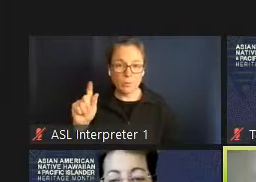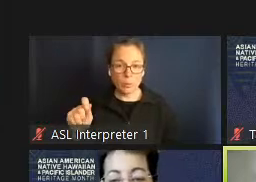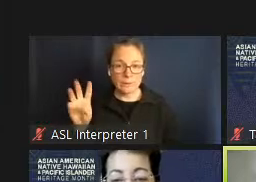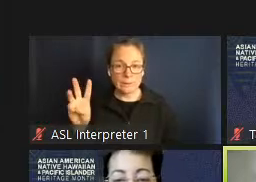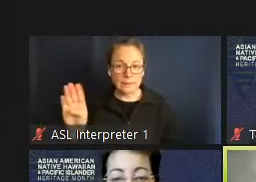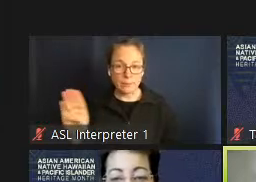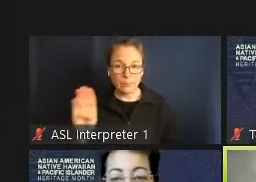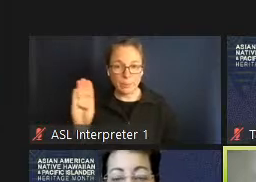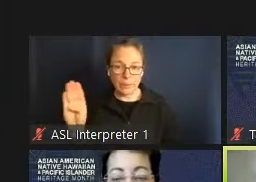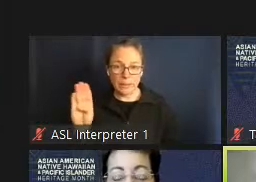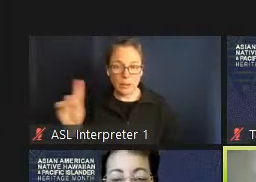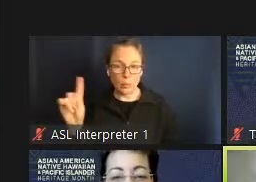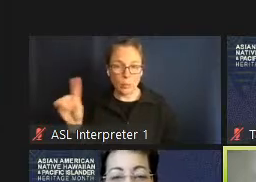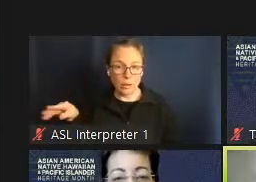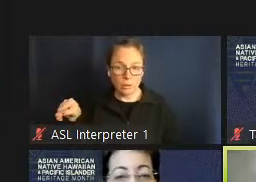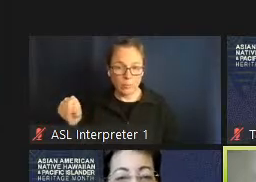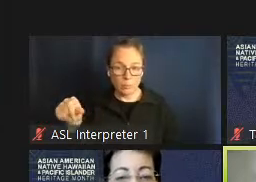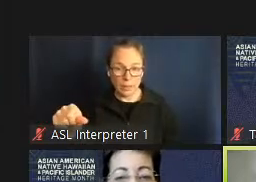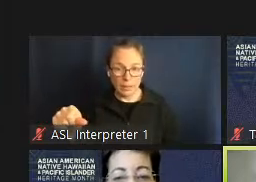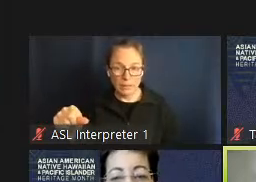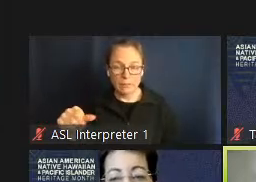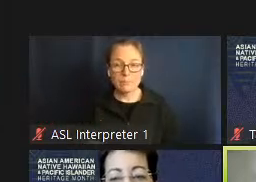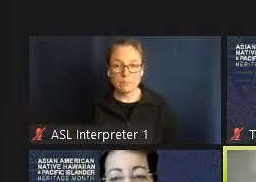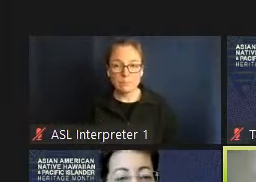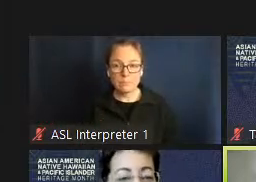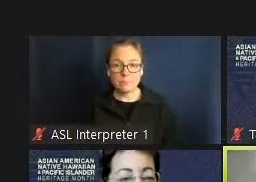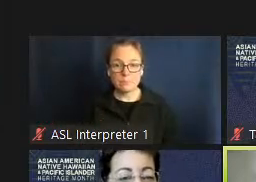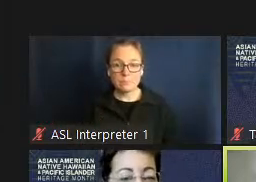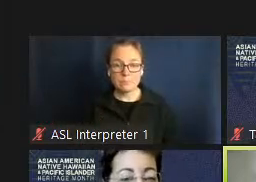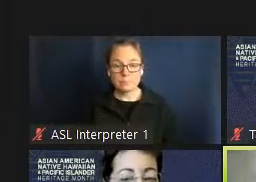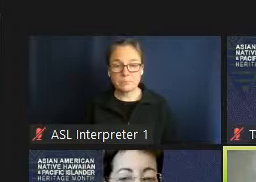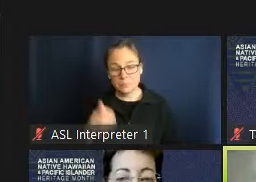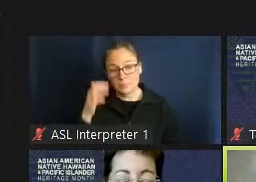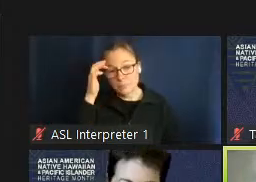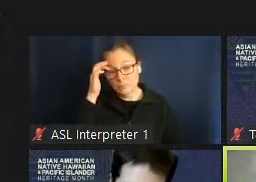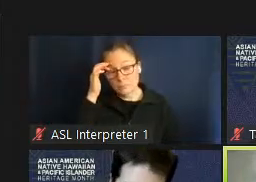billion goes. Next slide.